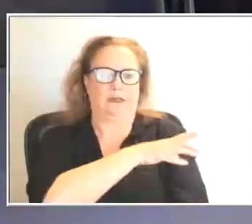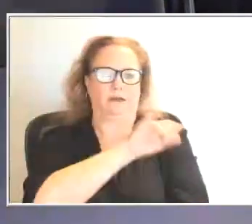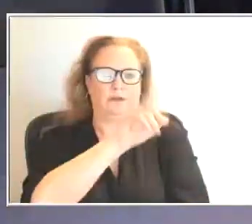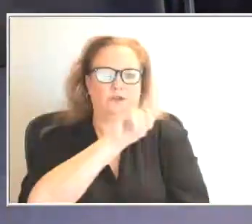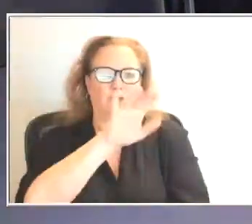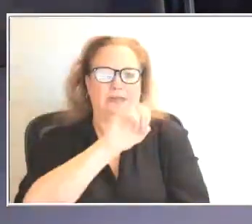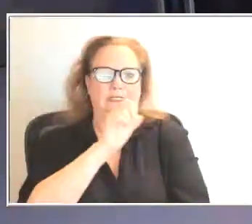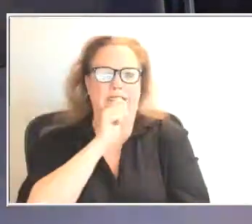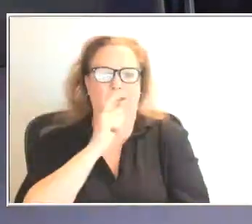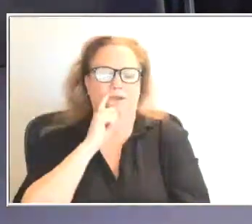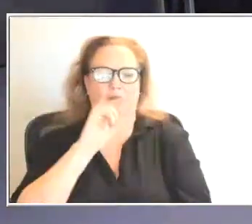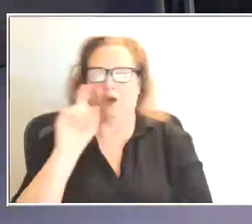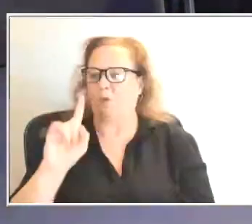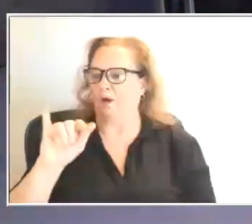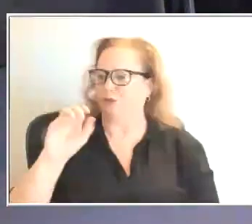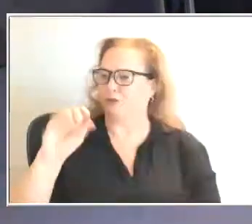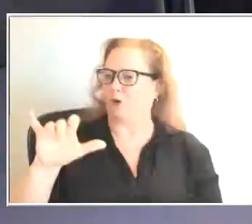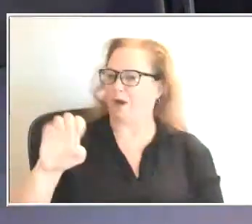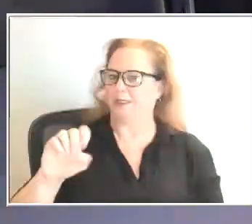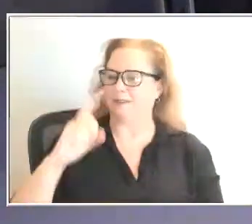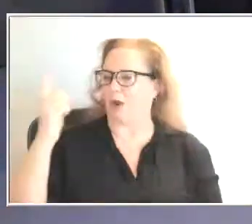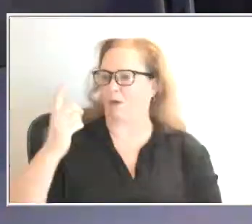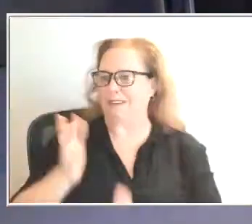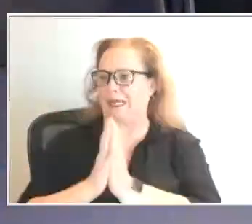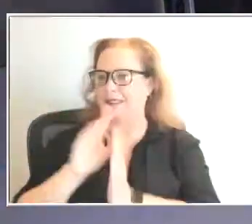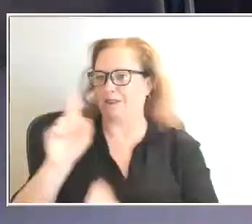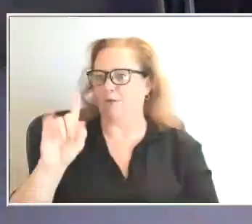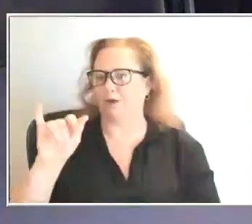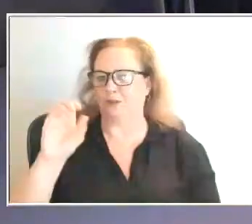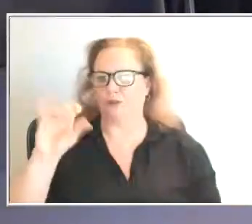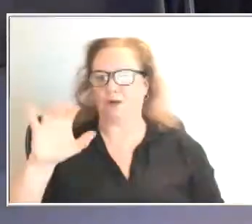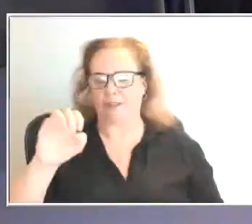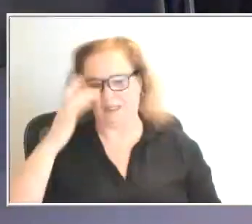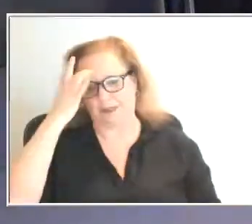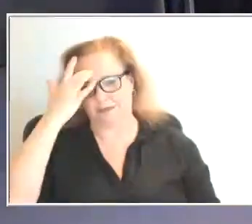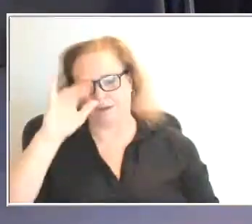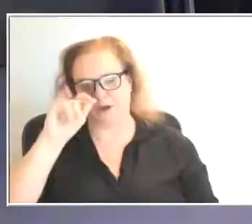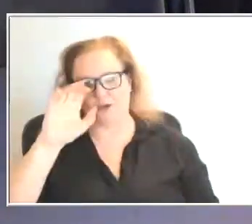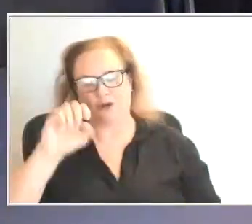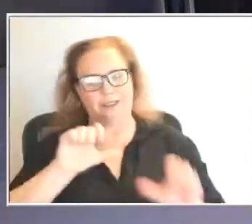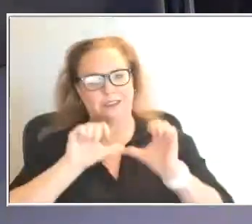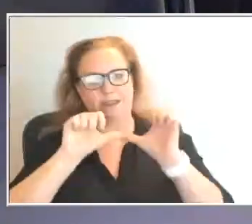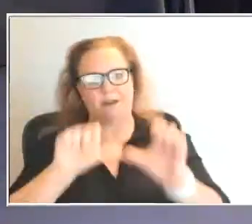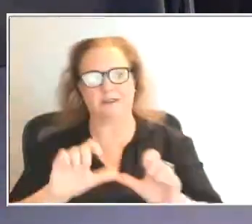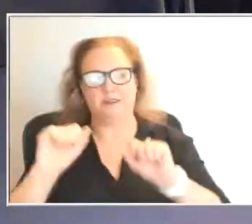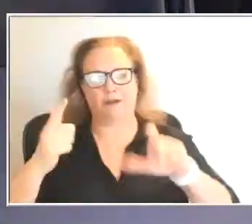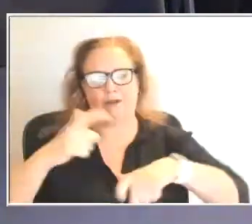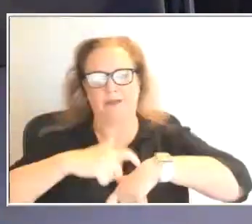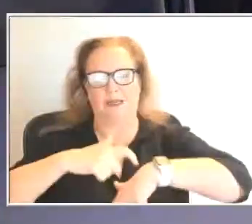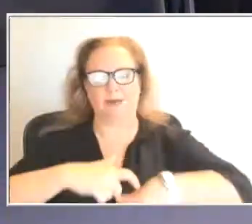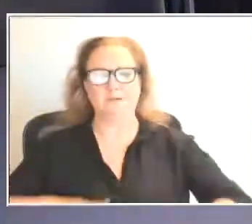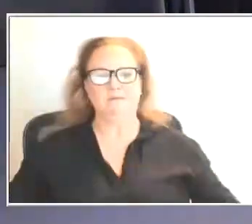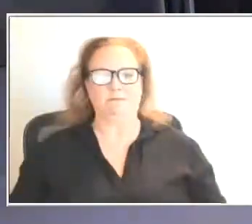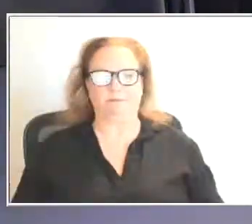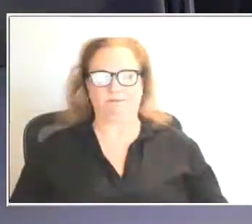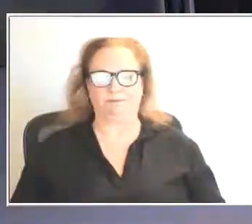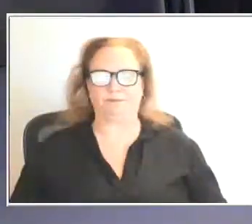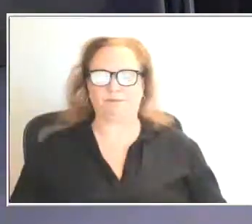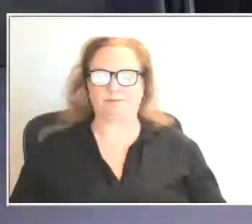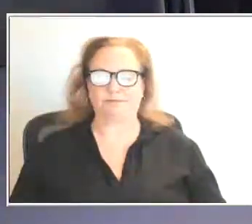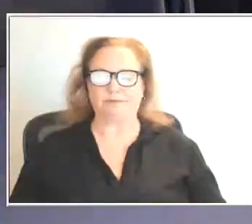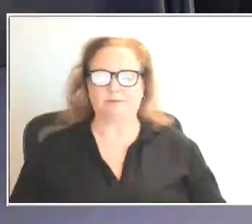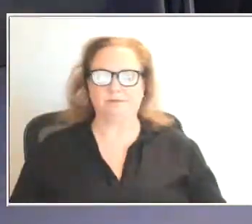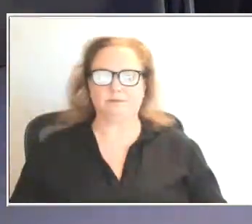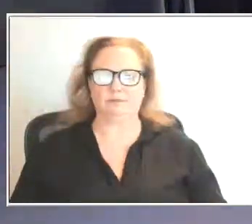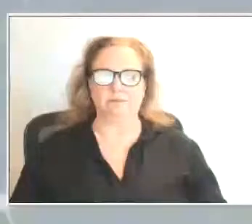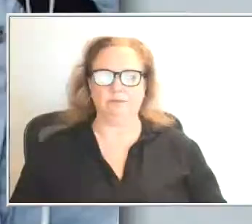question I get is, where's Joyce? Well, that's smart because she is the constant every single day. All right, we